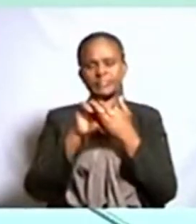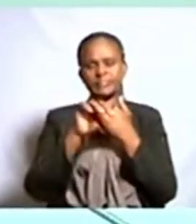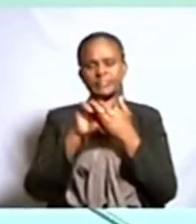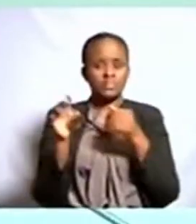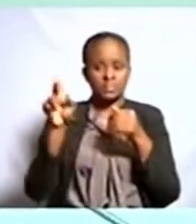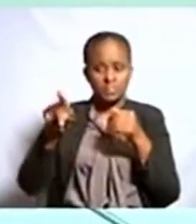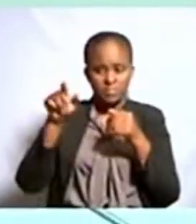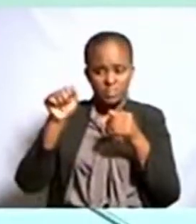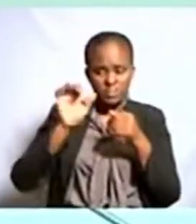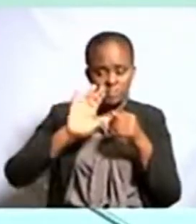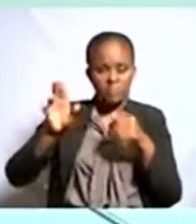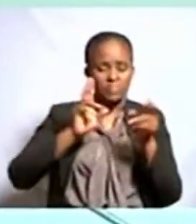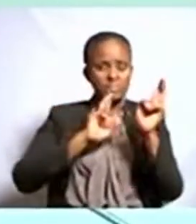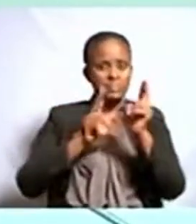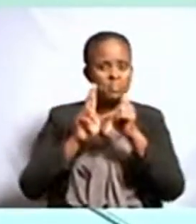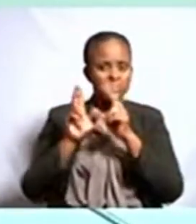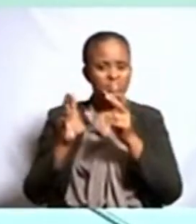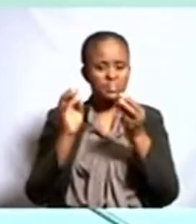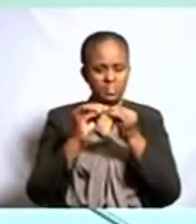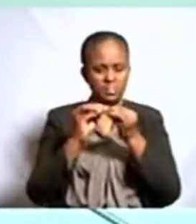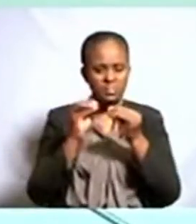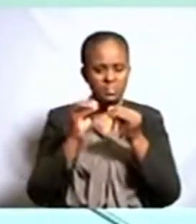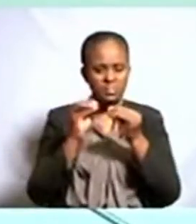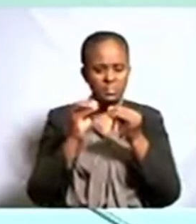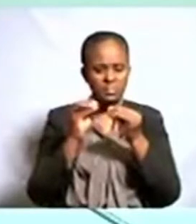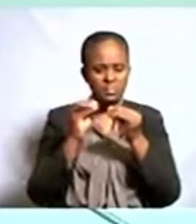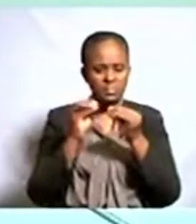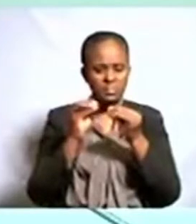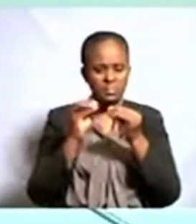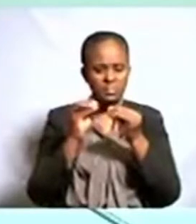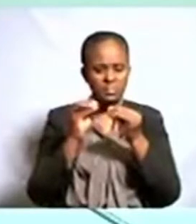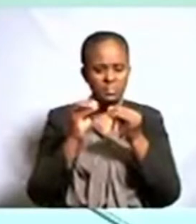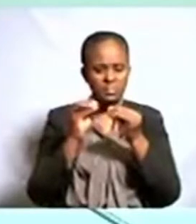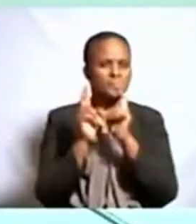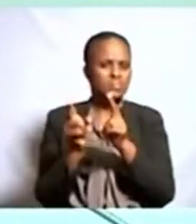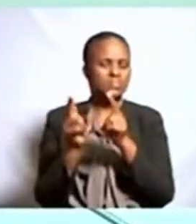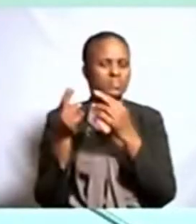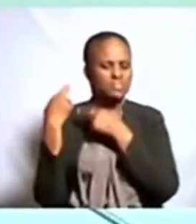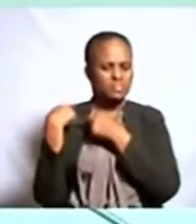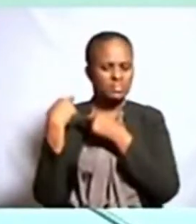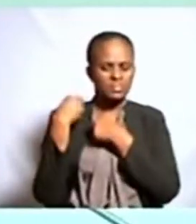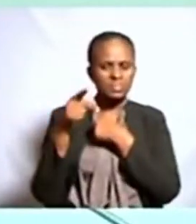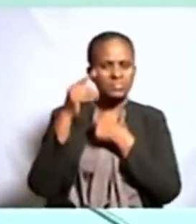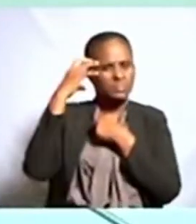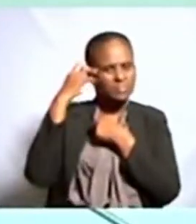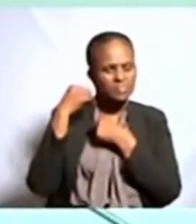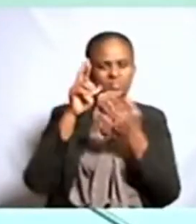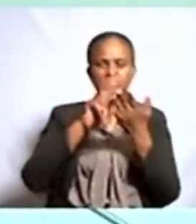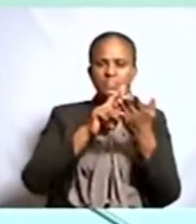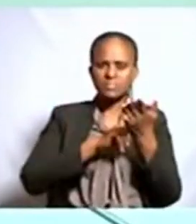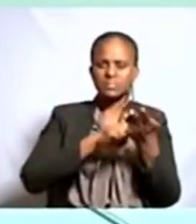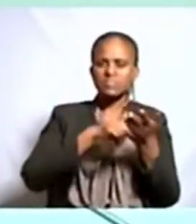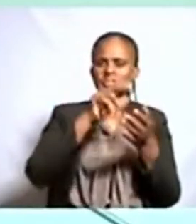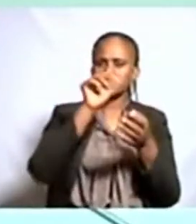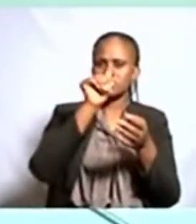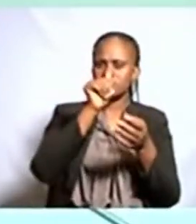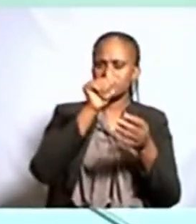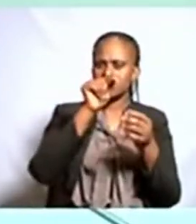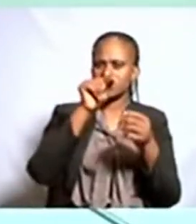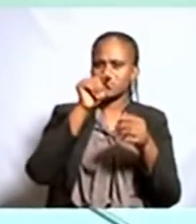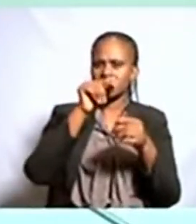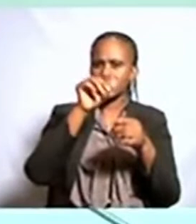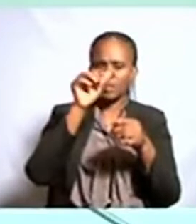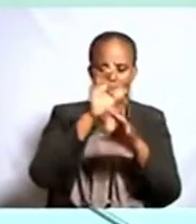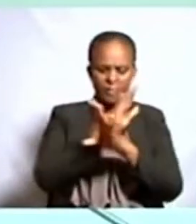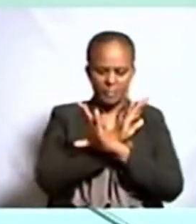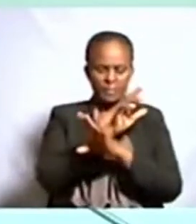Controlling officers' response, the corrective action, the responsible officer has since been reported to anti-fraud unit of the